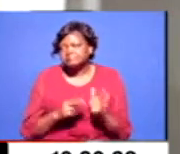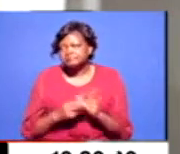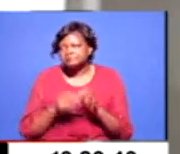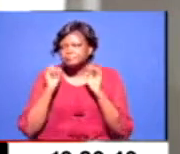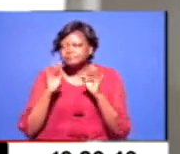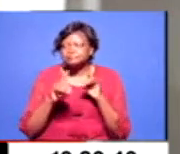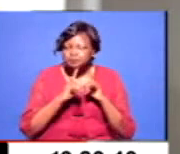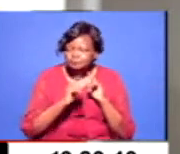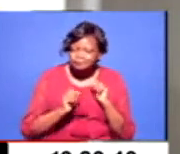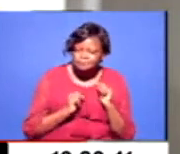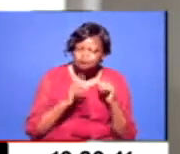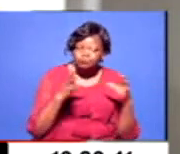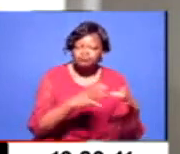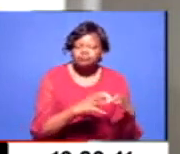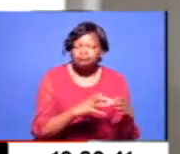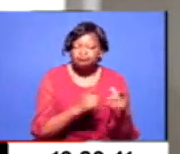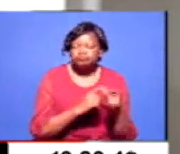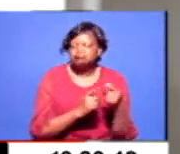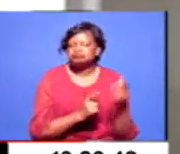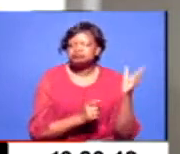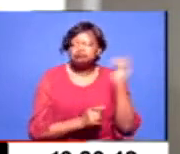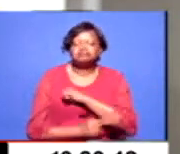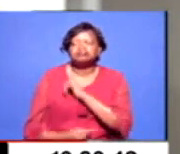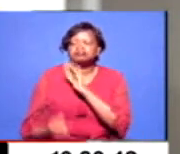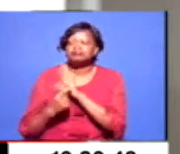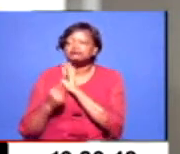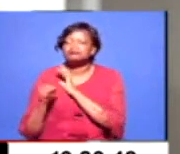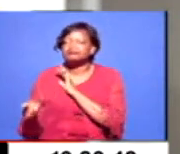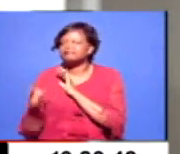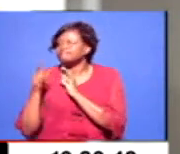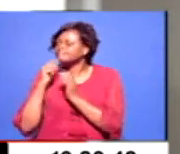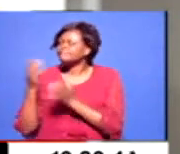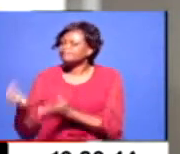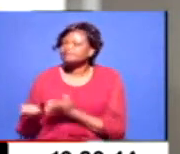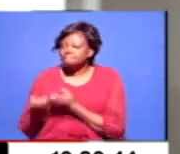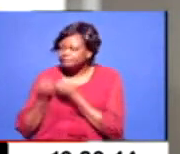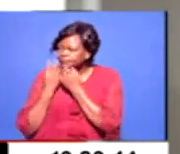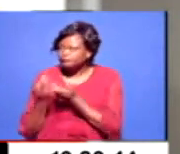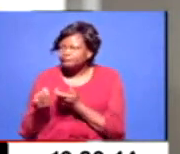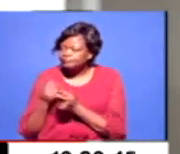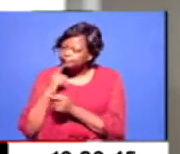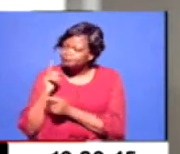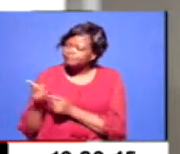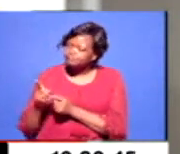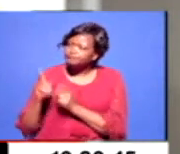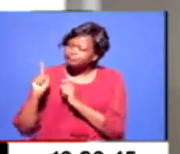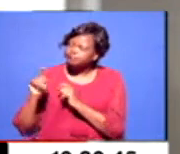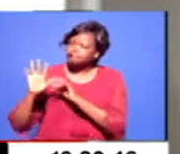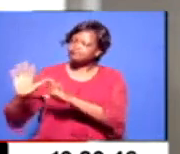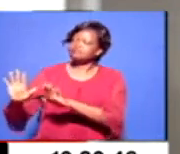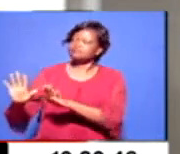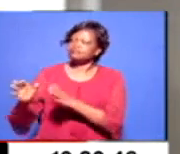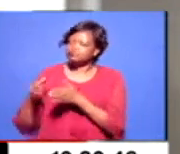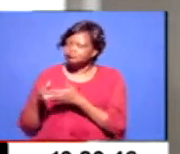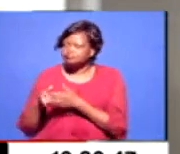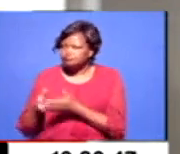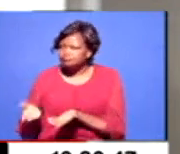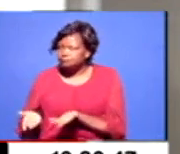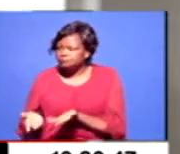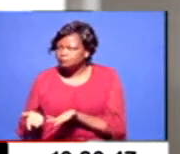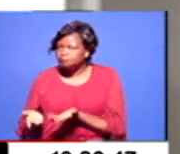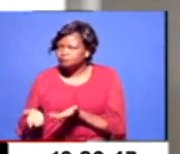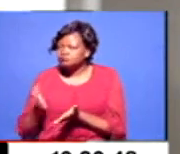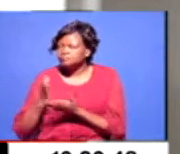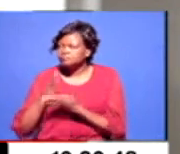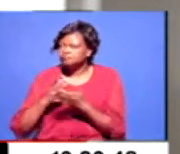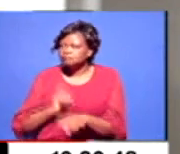talk to the girls alone, you're missing the point. So you have to tell them, you have to tell the boys, no, you have to abstain from sex. And maybe sometimes